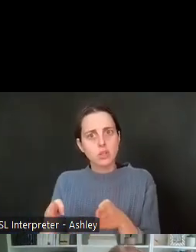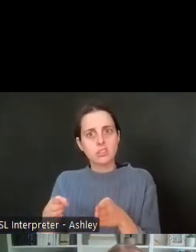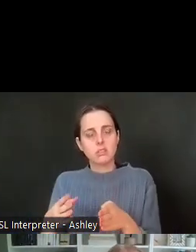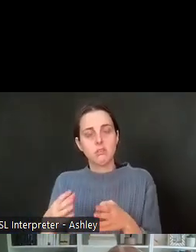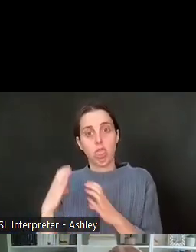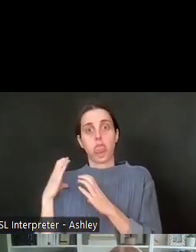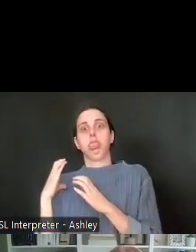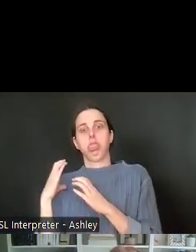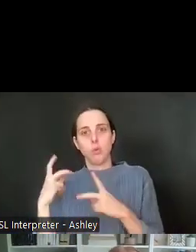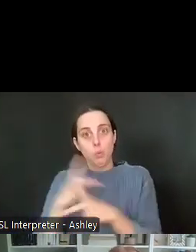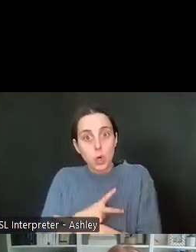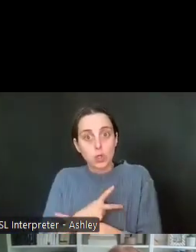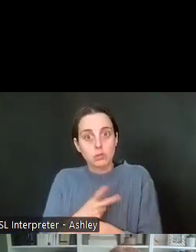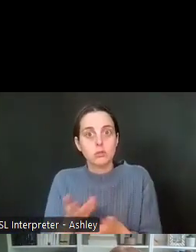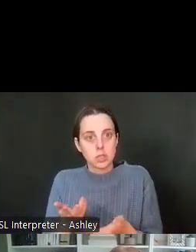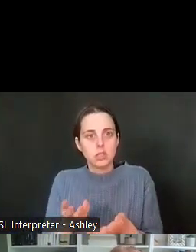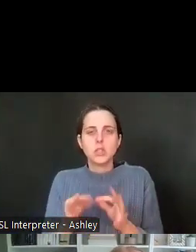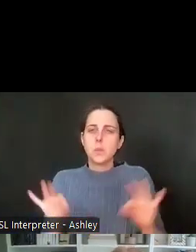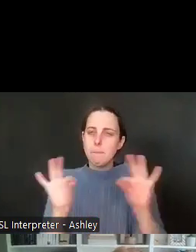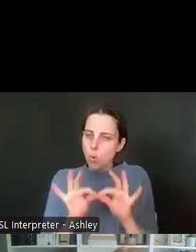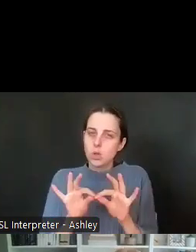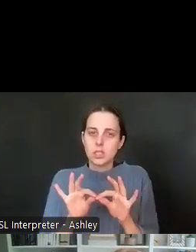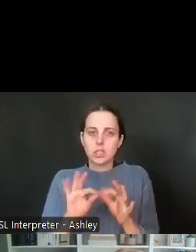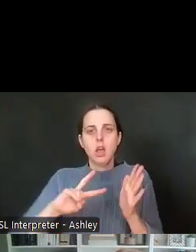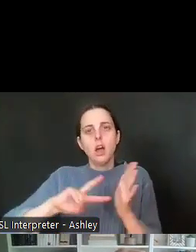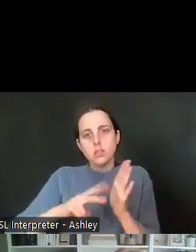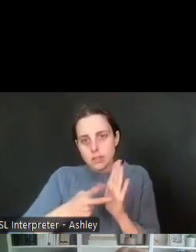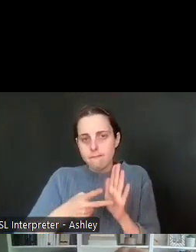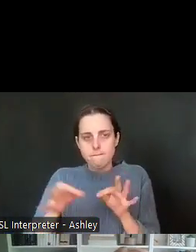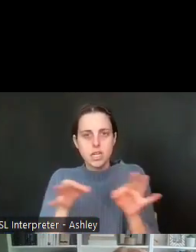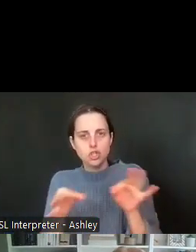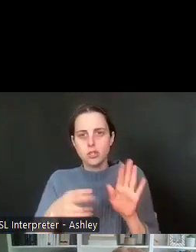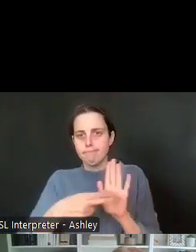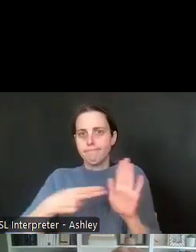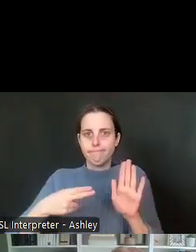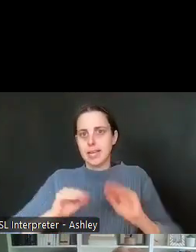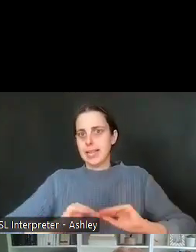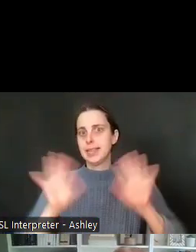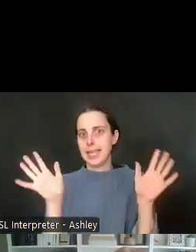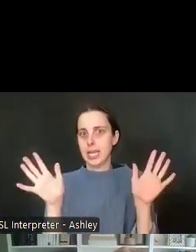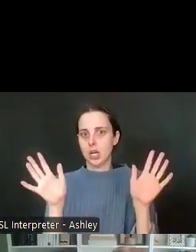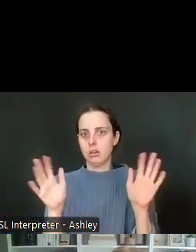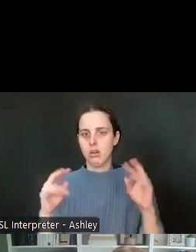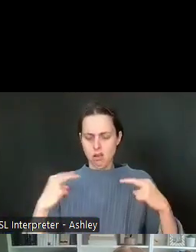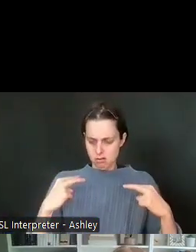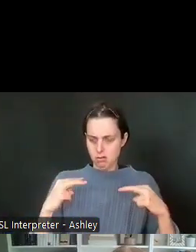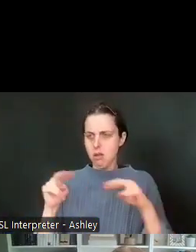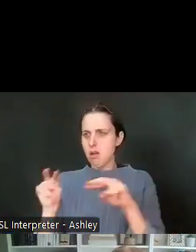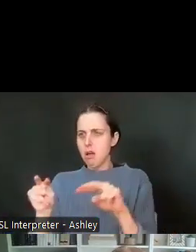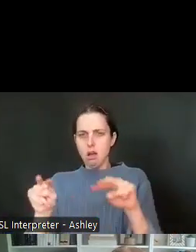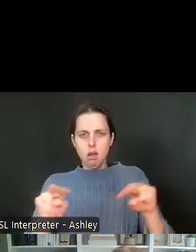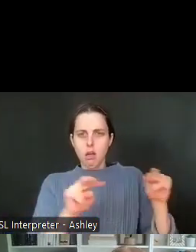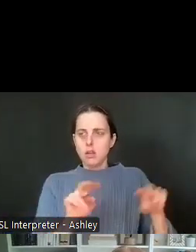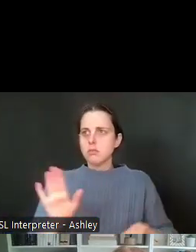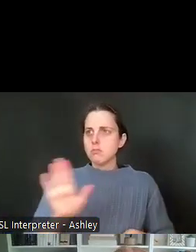recognize work-life harmony. To define it is really for each one of us to say, well, what are my personal and